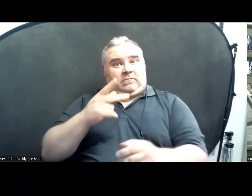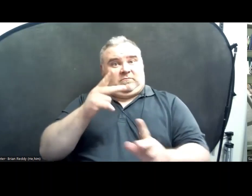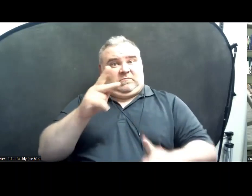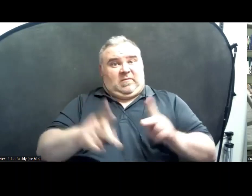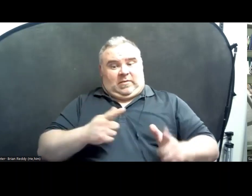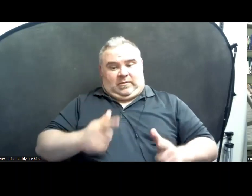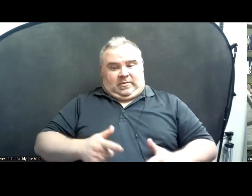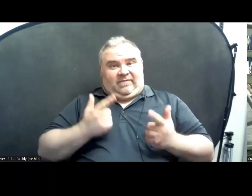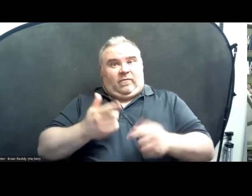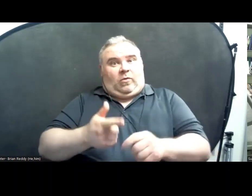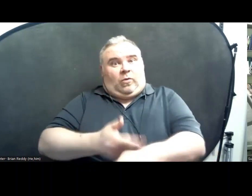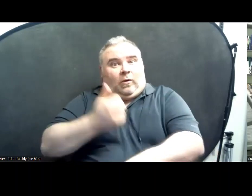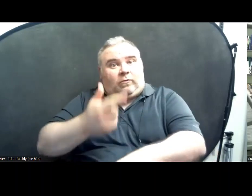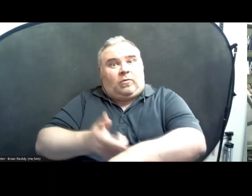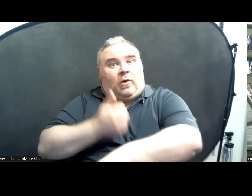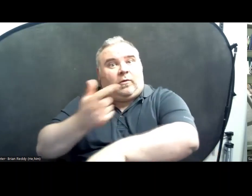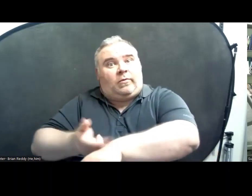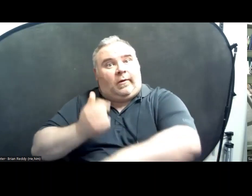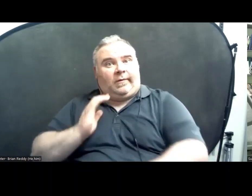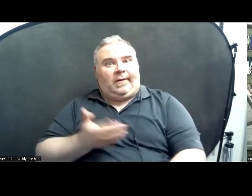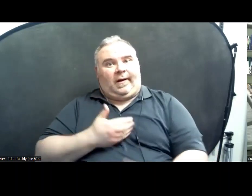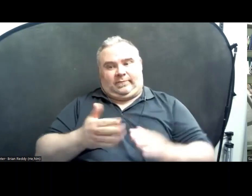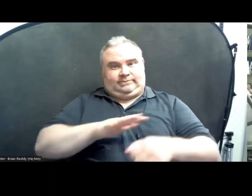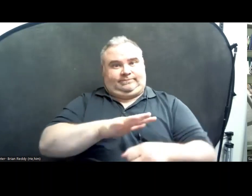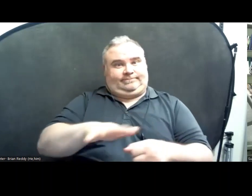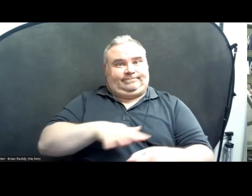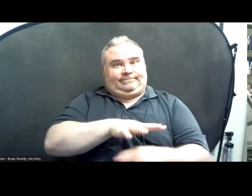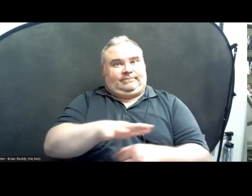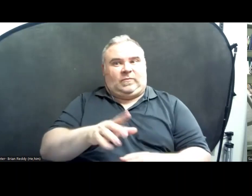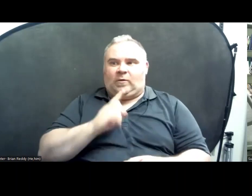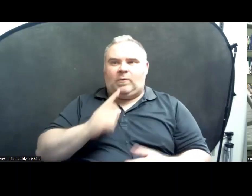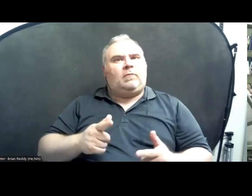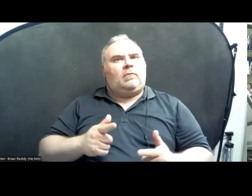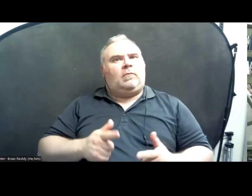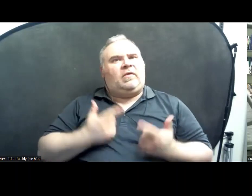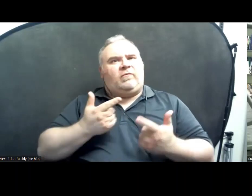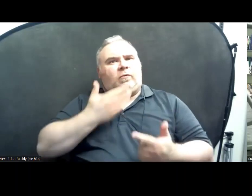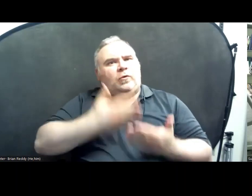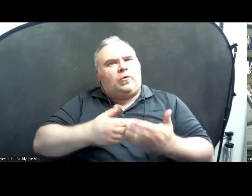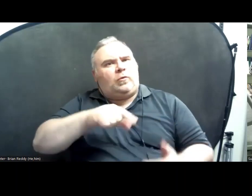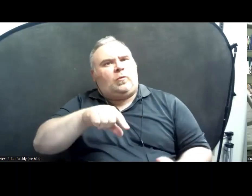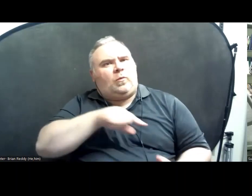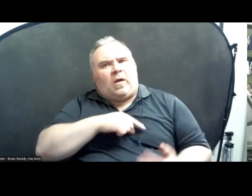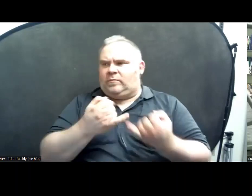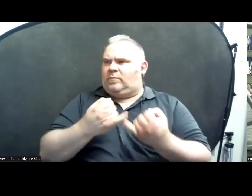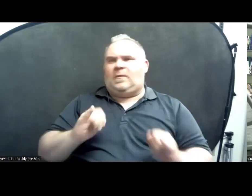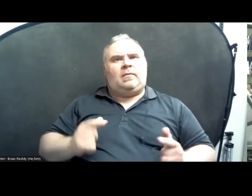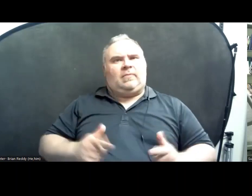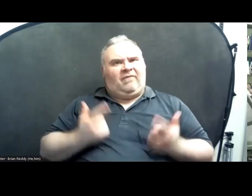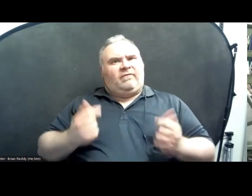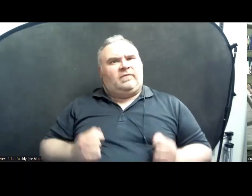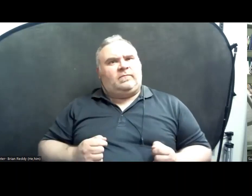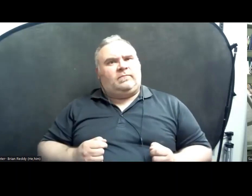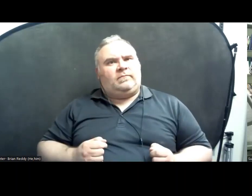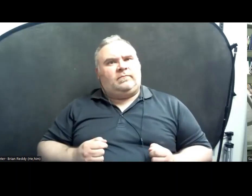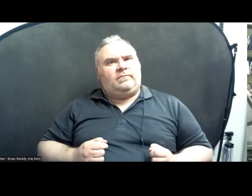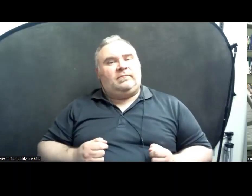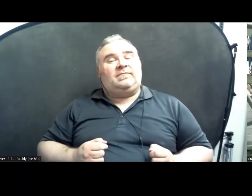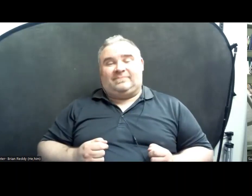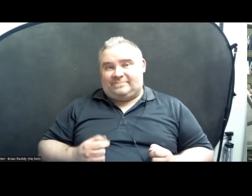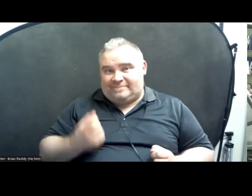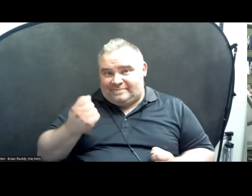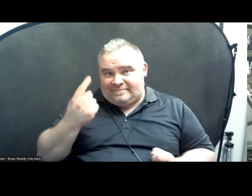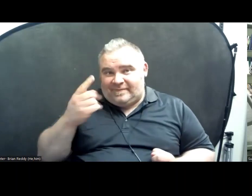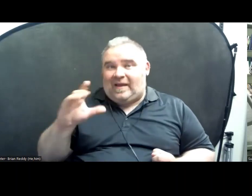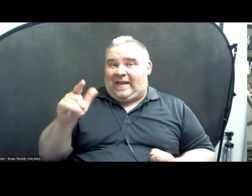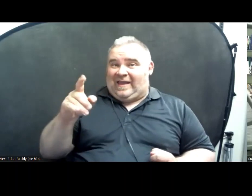and longer in our community and really live fulfilling and independent lives. we have to do the same thing for